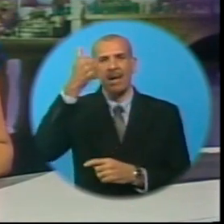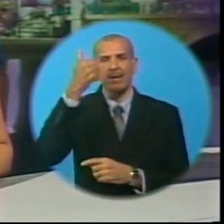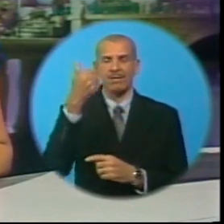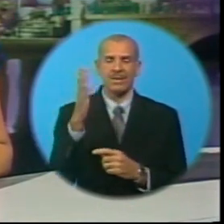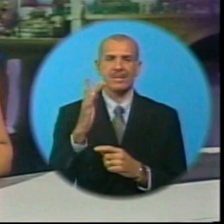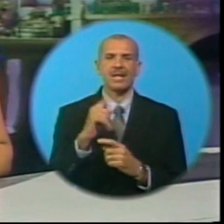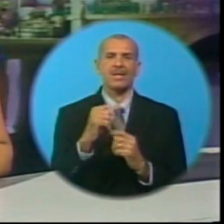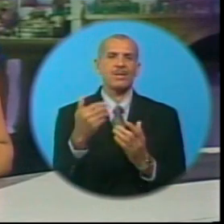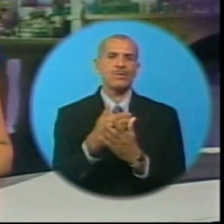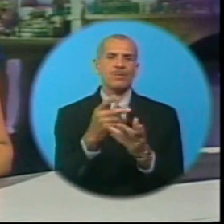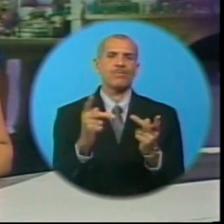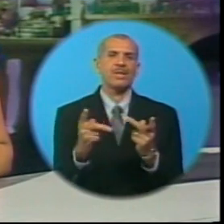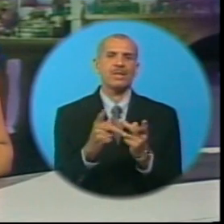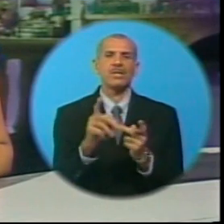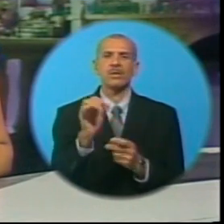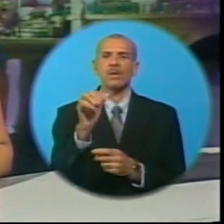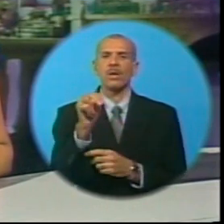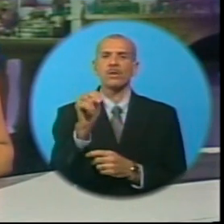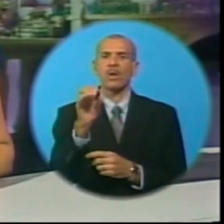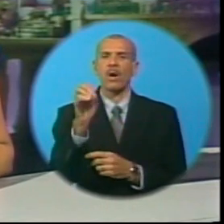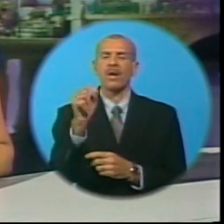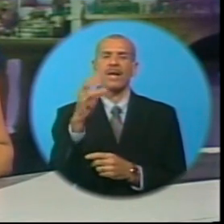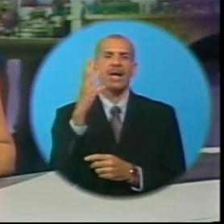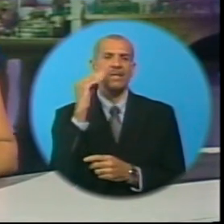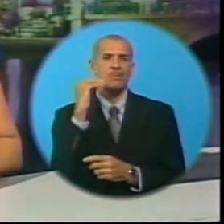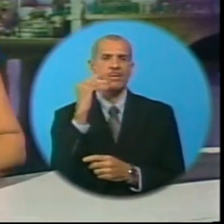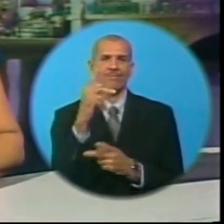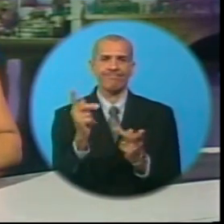its new venue, the Concord Experience.